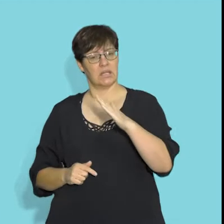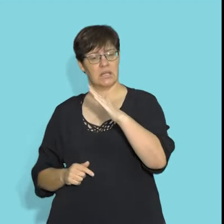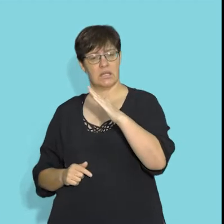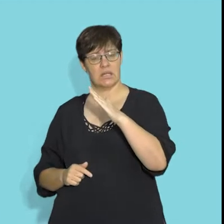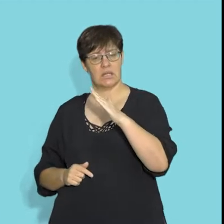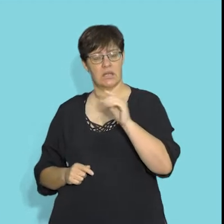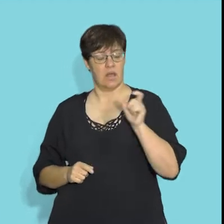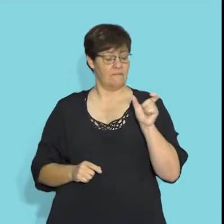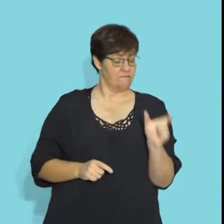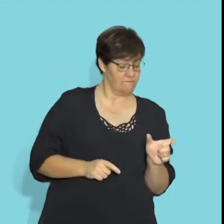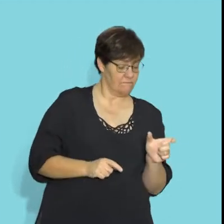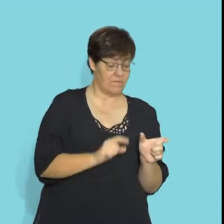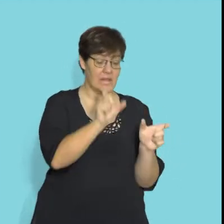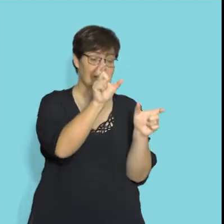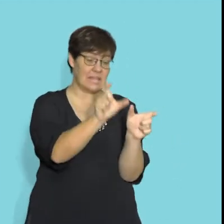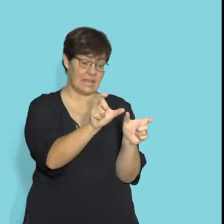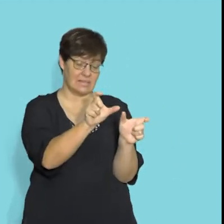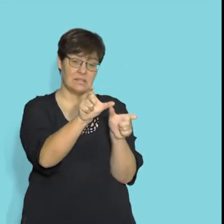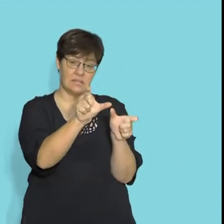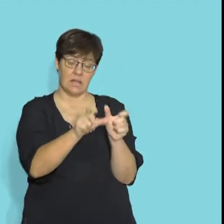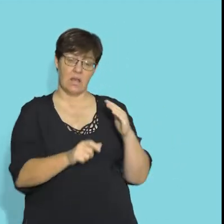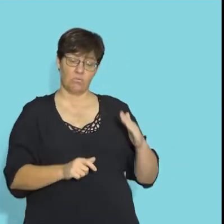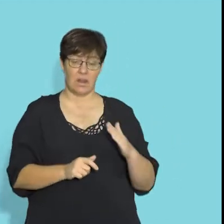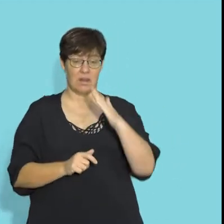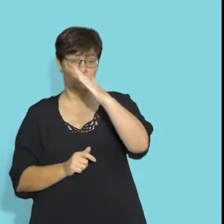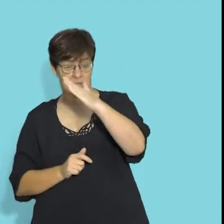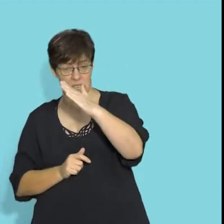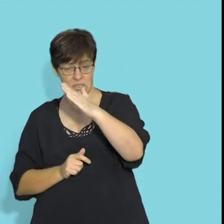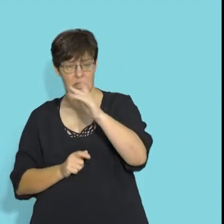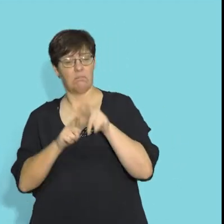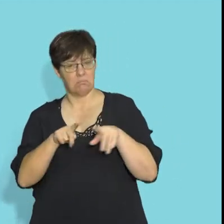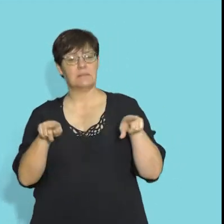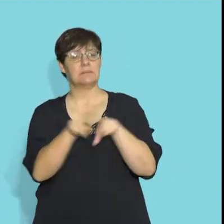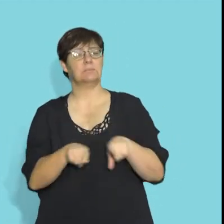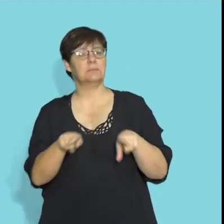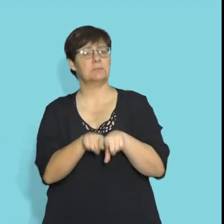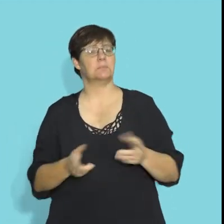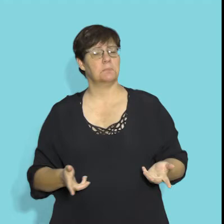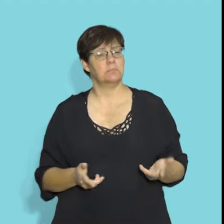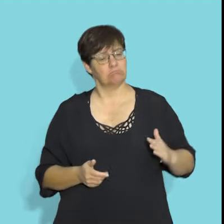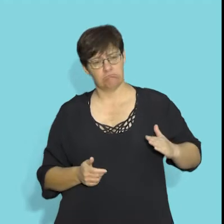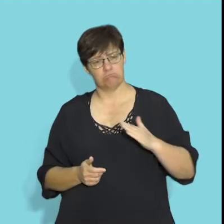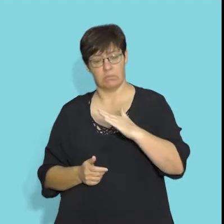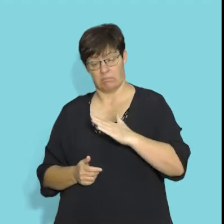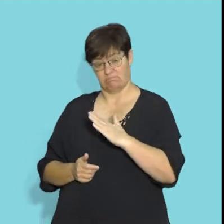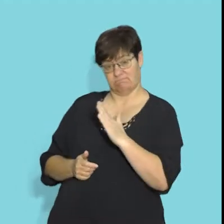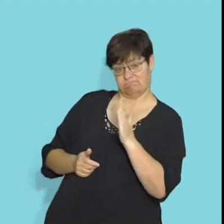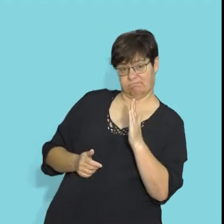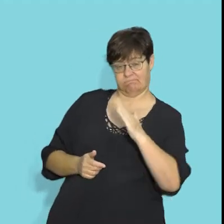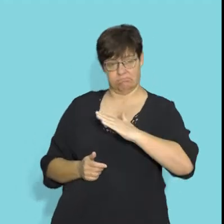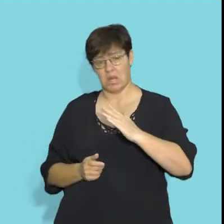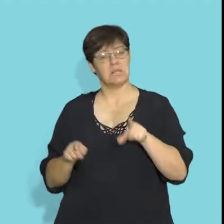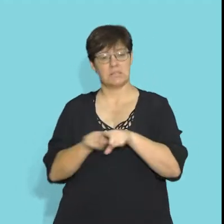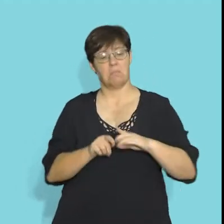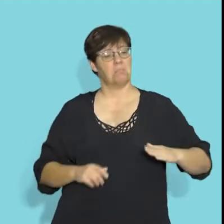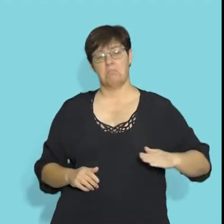between the first 2 points and the gradient M between the second 2 points, the steepness doesn't change. It's exactly the